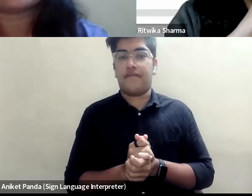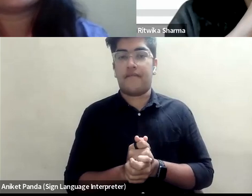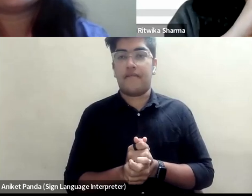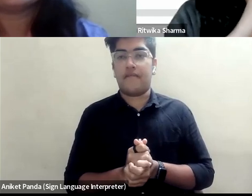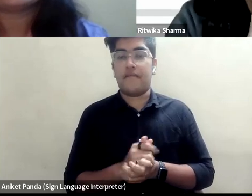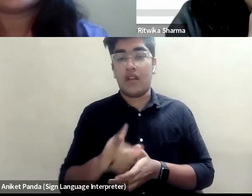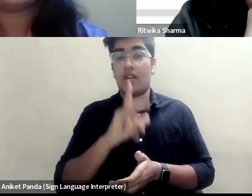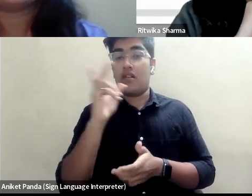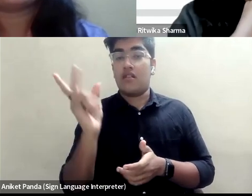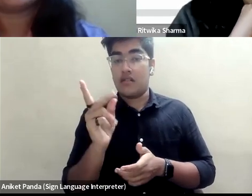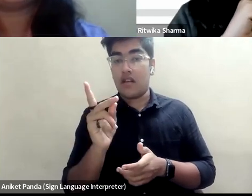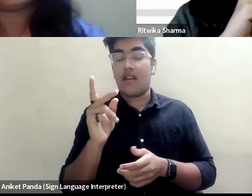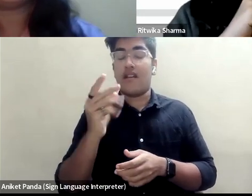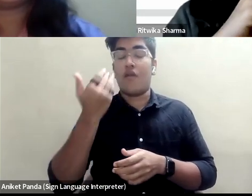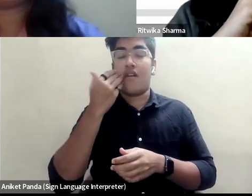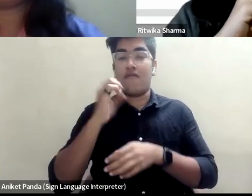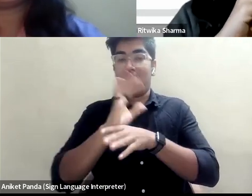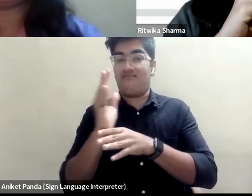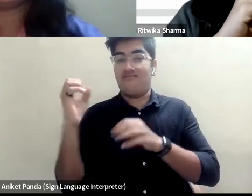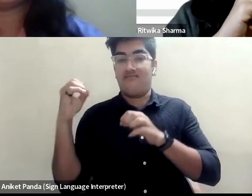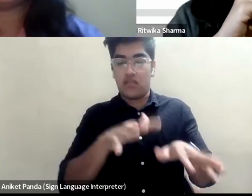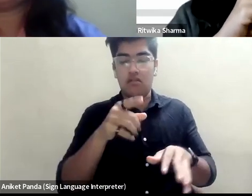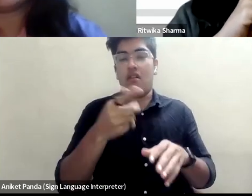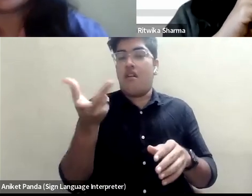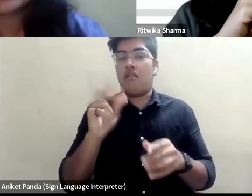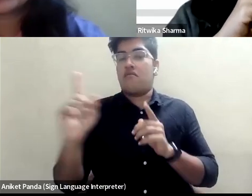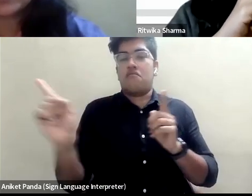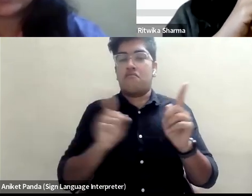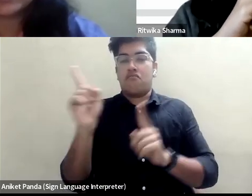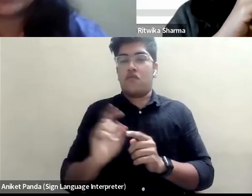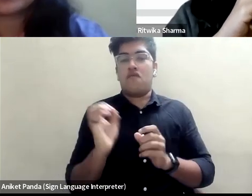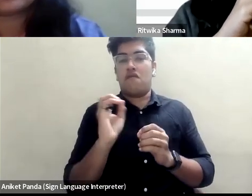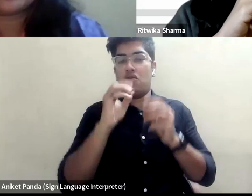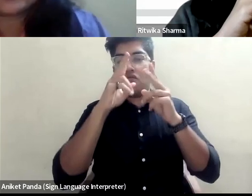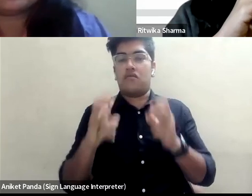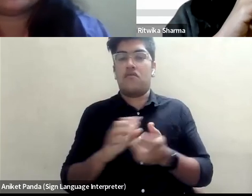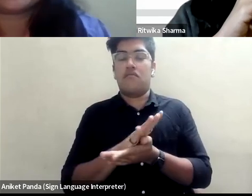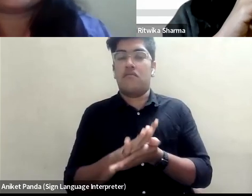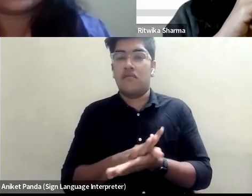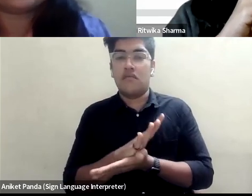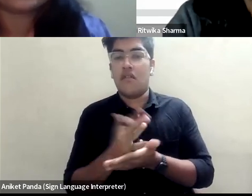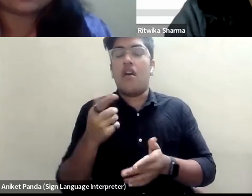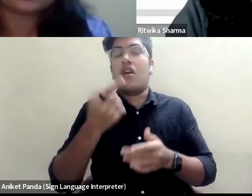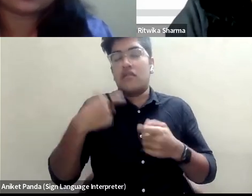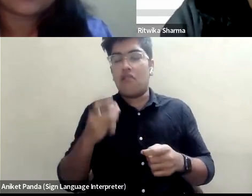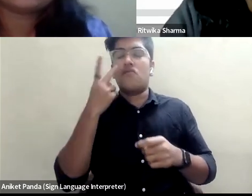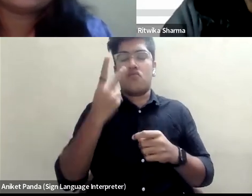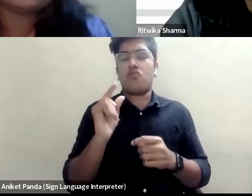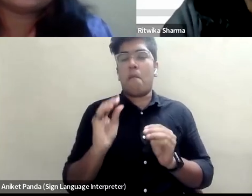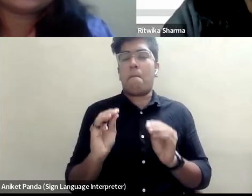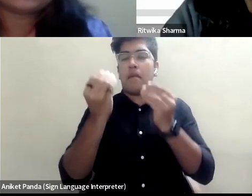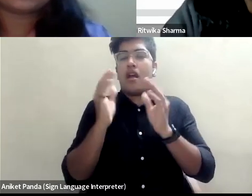wave and so on. And but then it nevertheless translated into something better, because then we were able to look